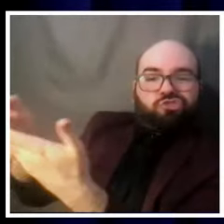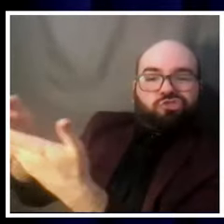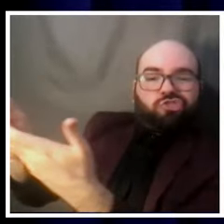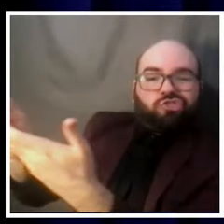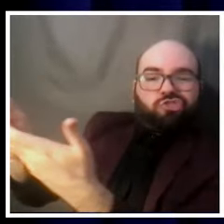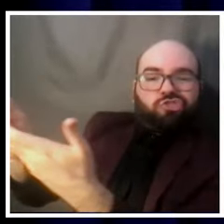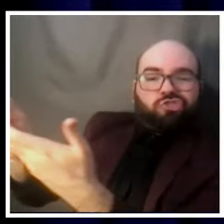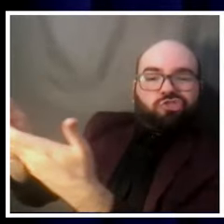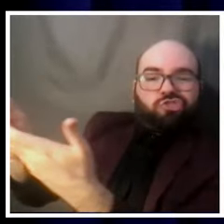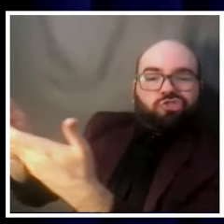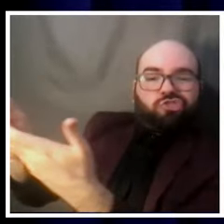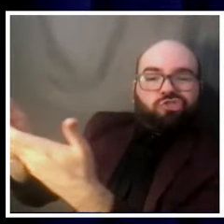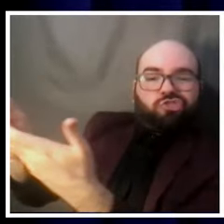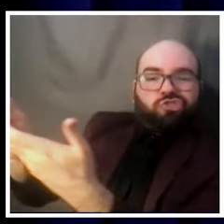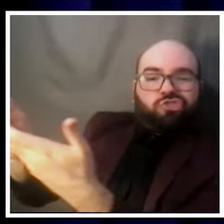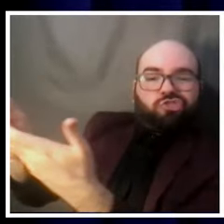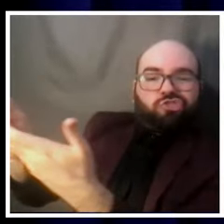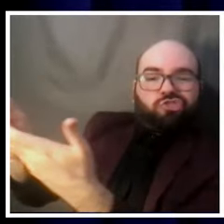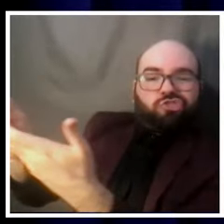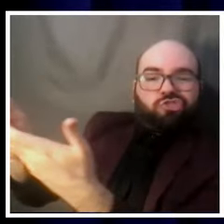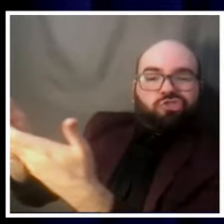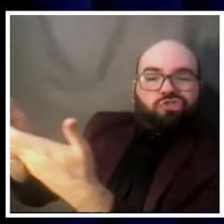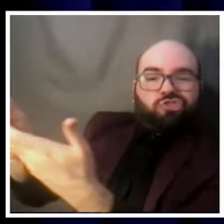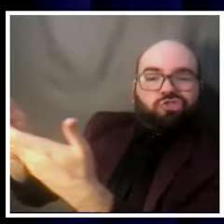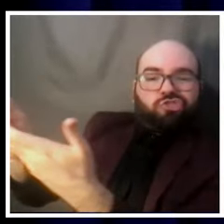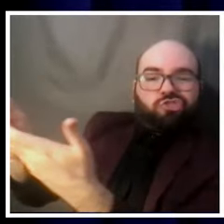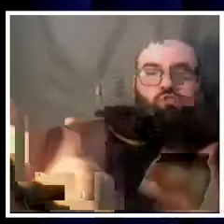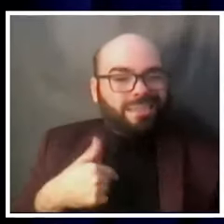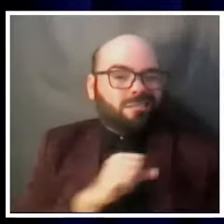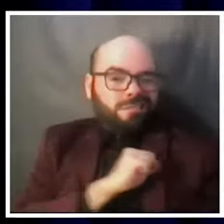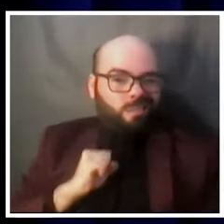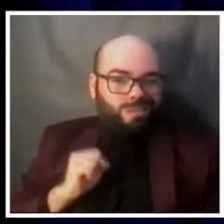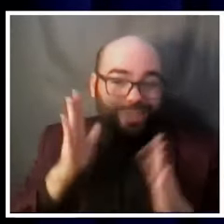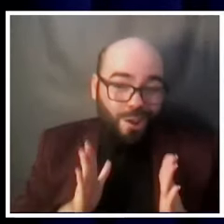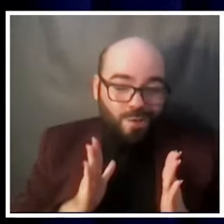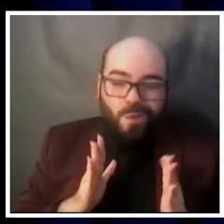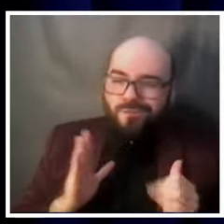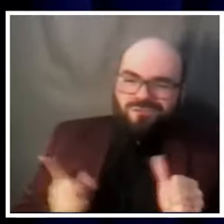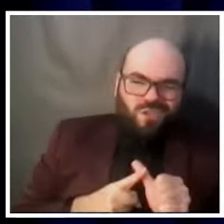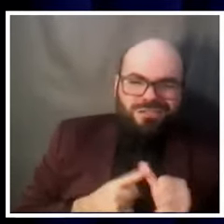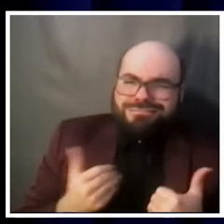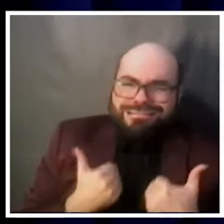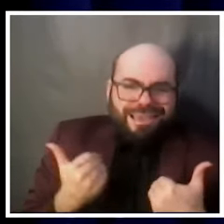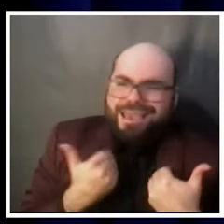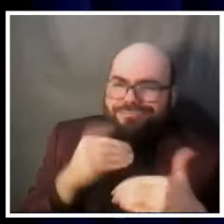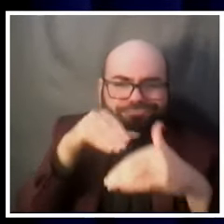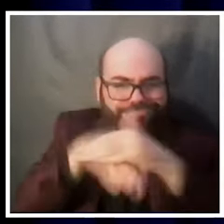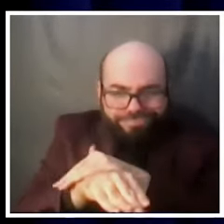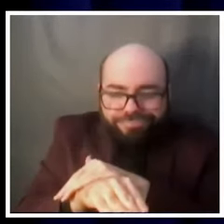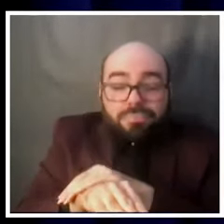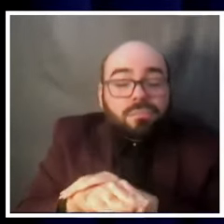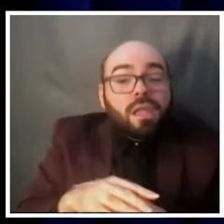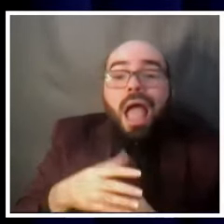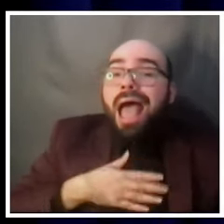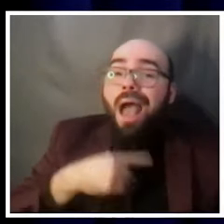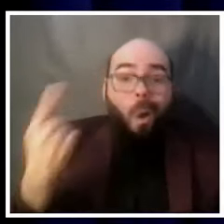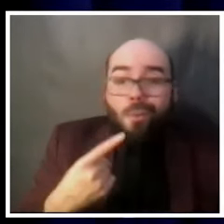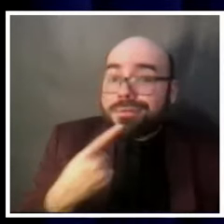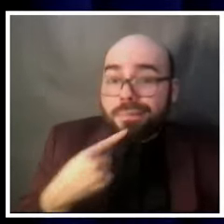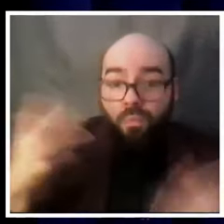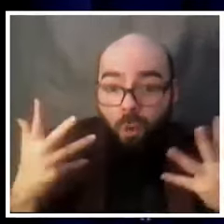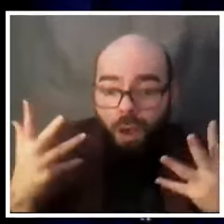saying, sacred obligation. That's to equip those we send to